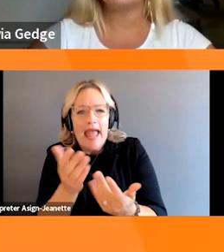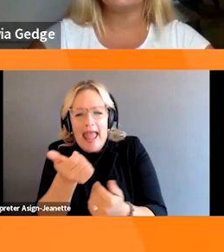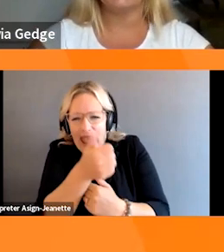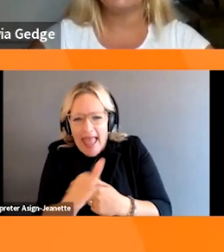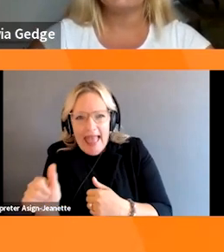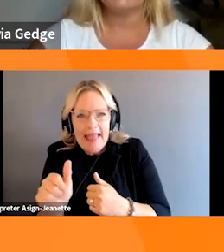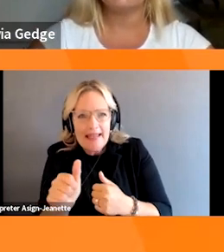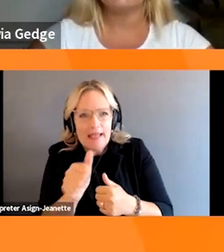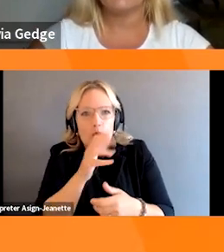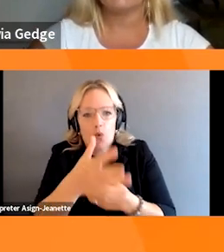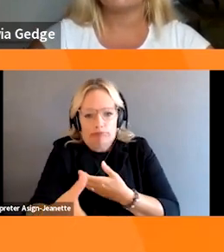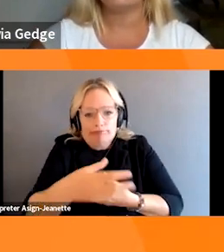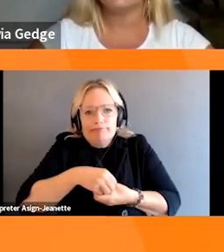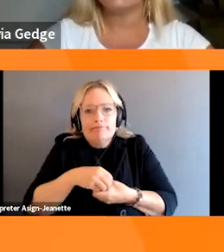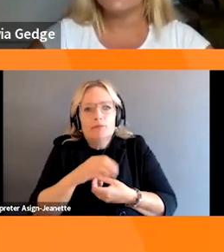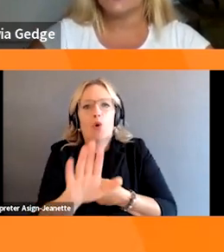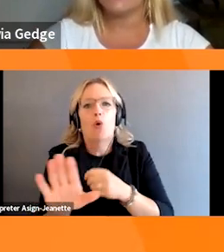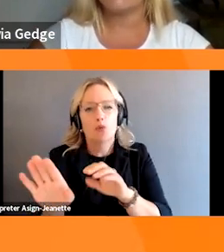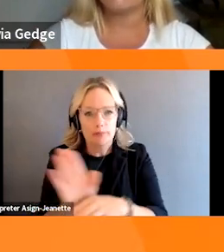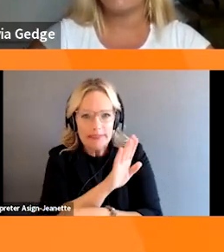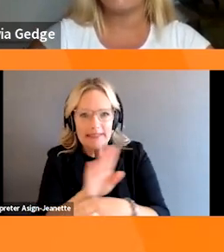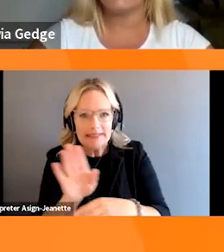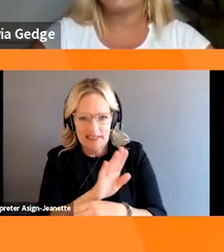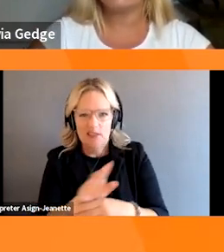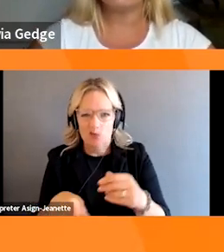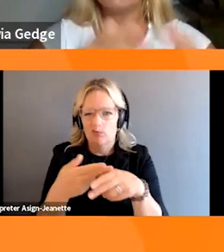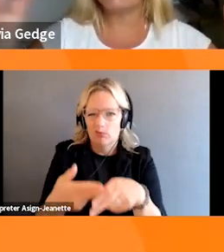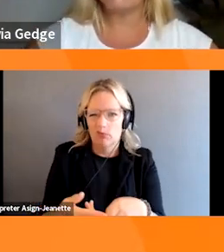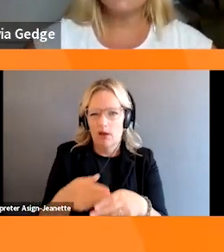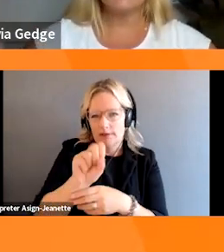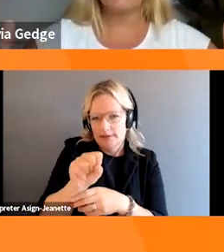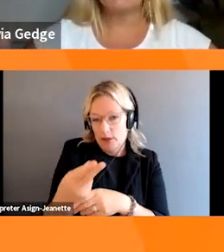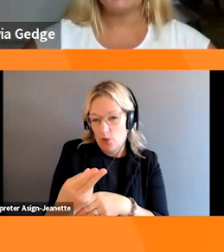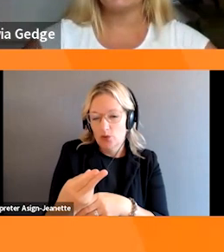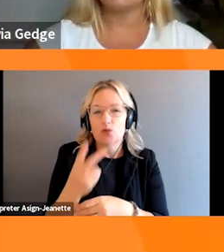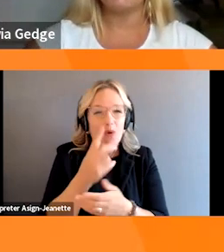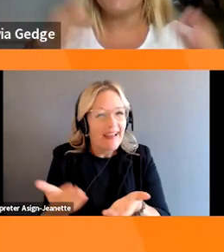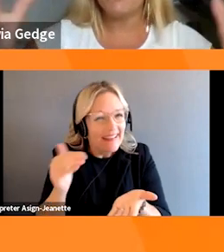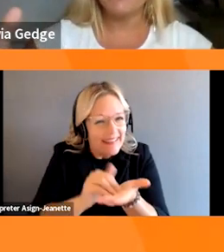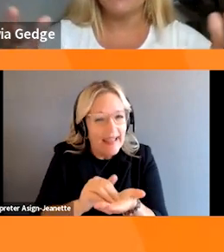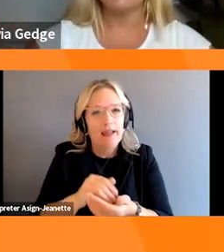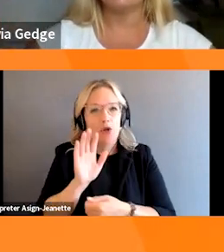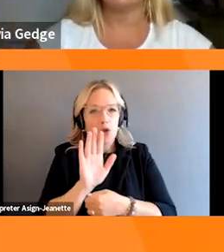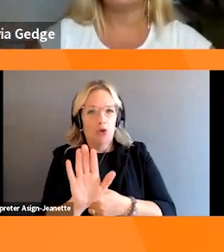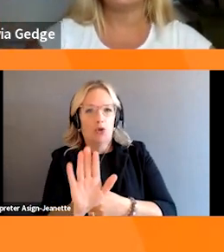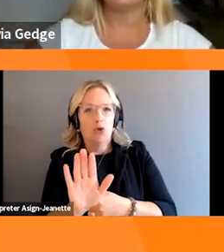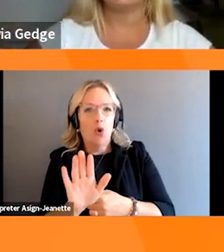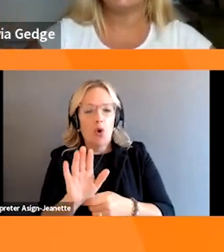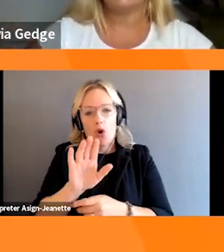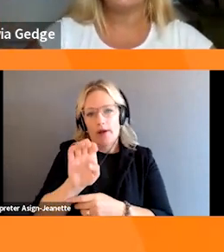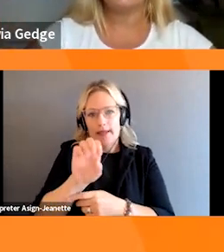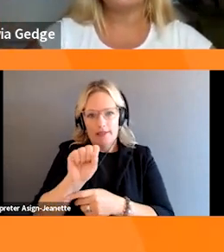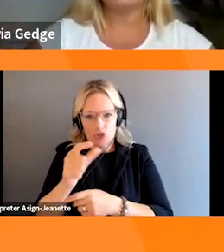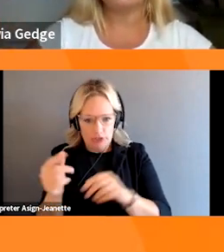it is really important that you understand from the different sort of people who are involved within the